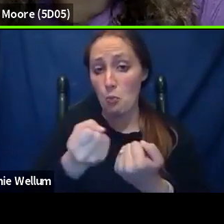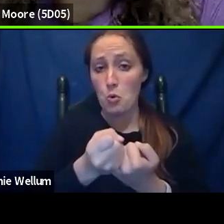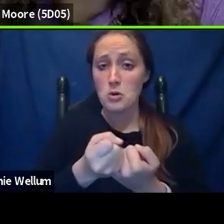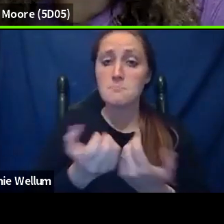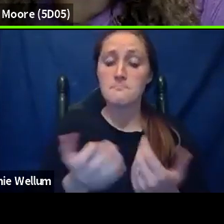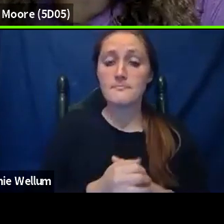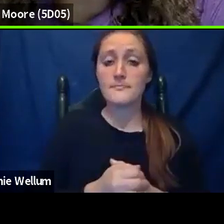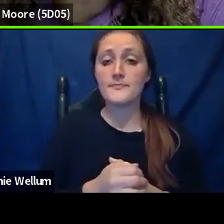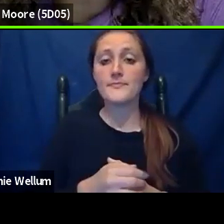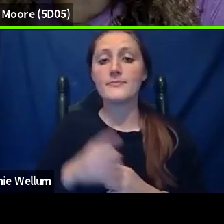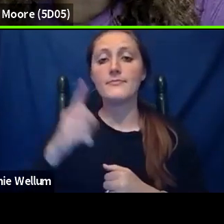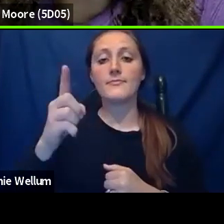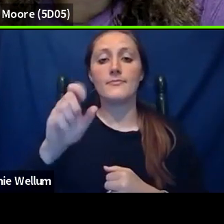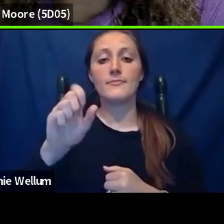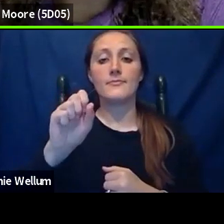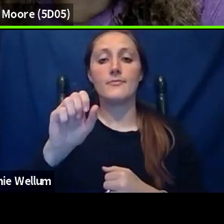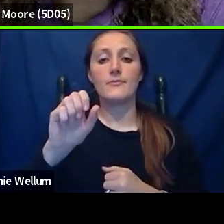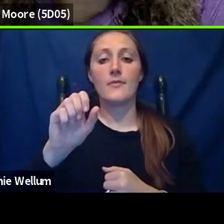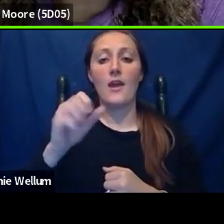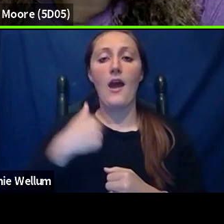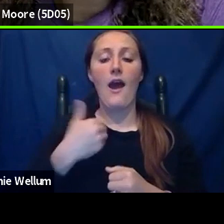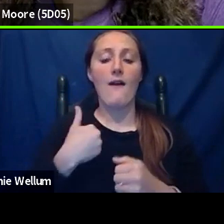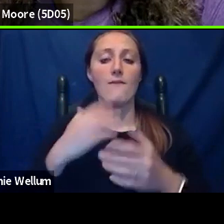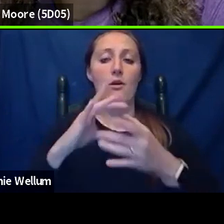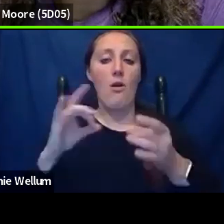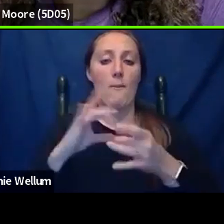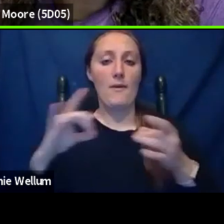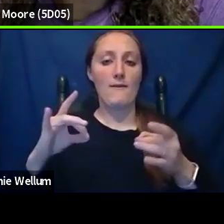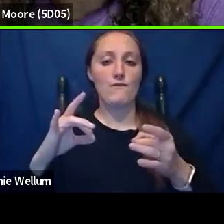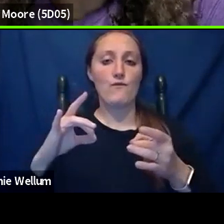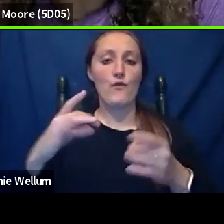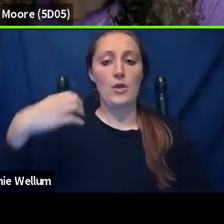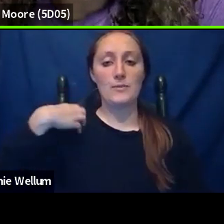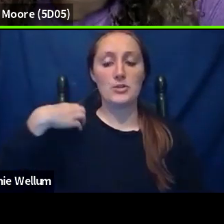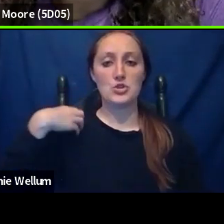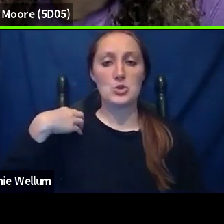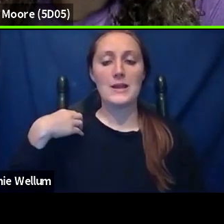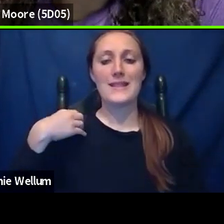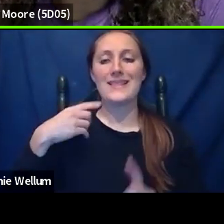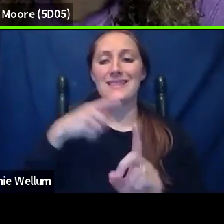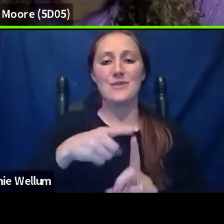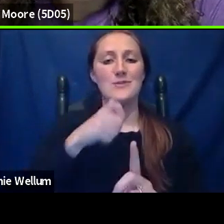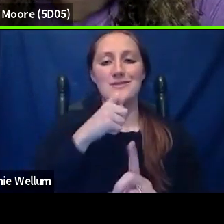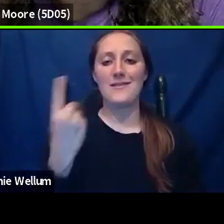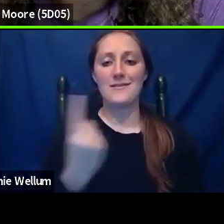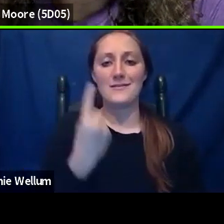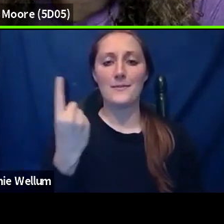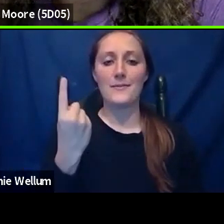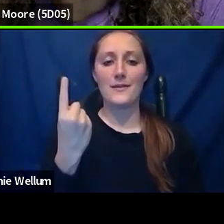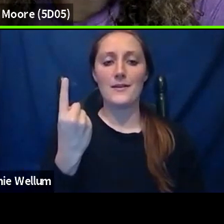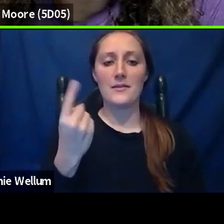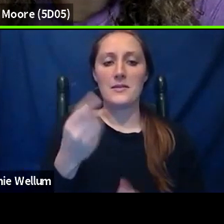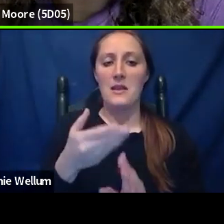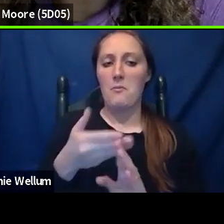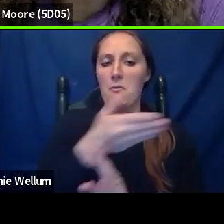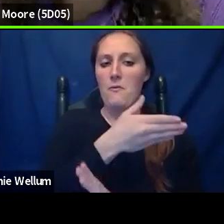have a comment as a commissioner just to kind of start out. So this wasn't something that was previously on